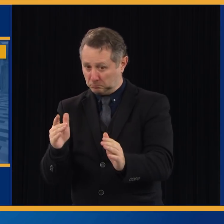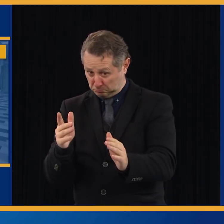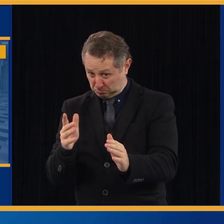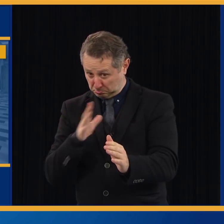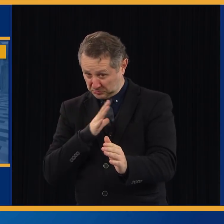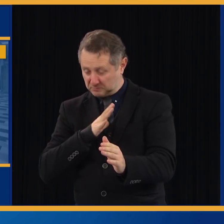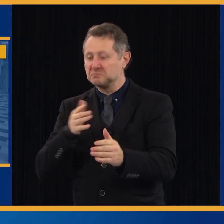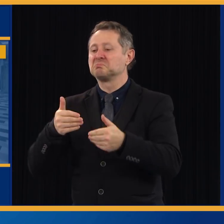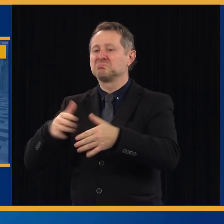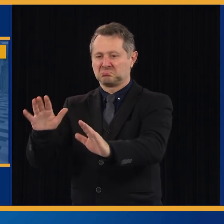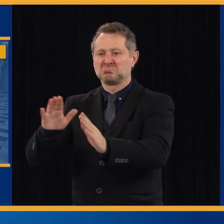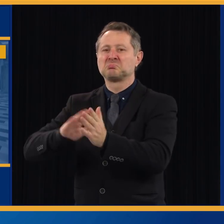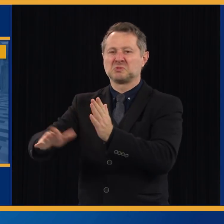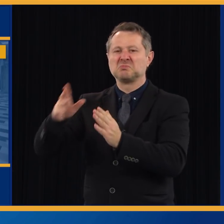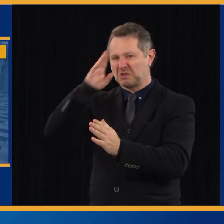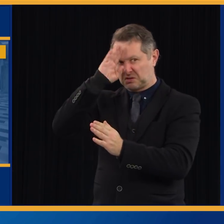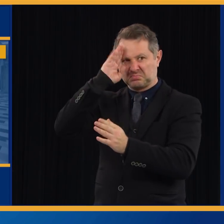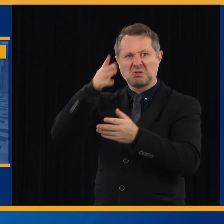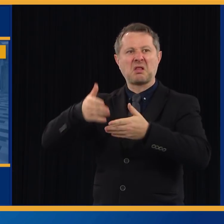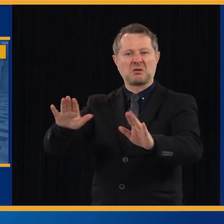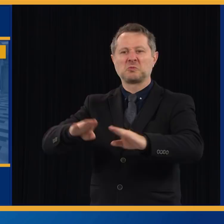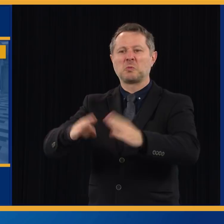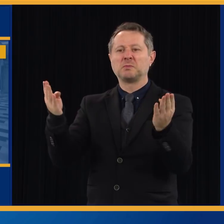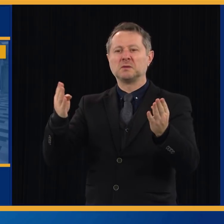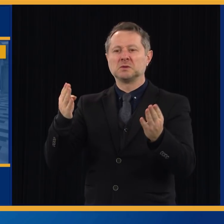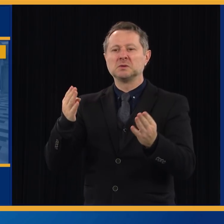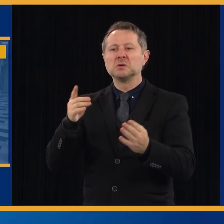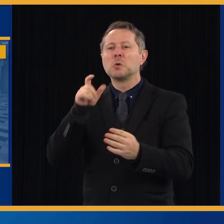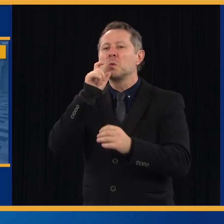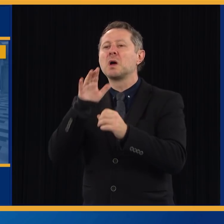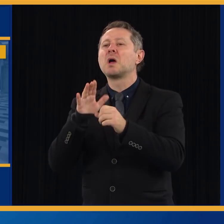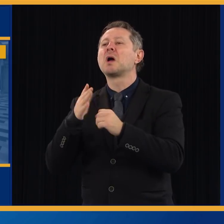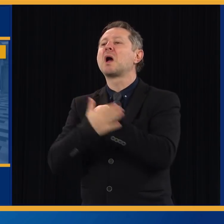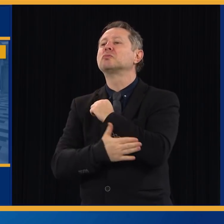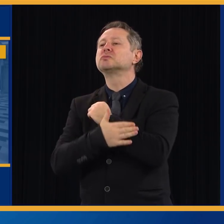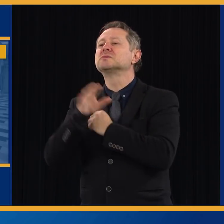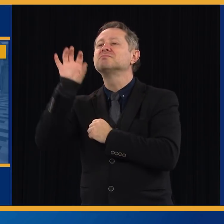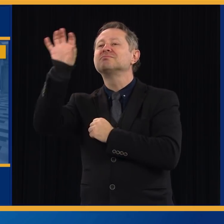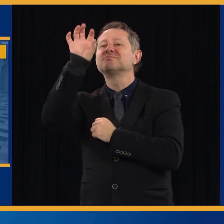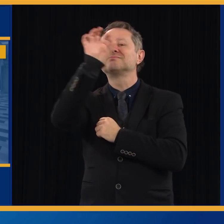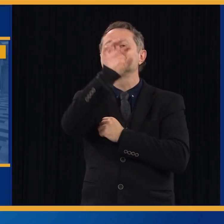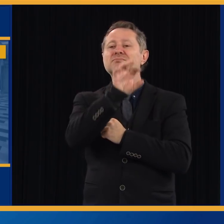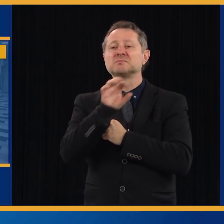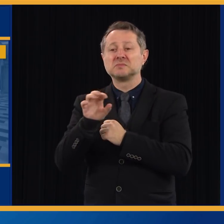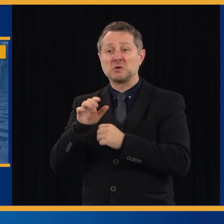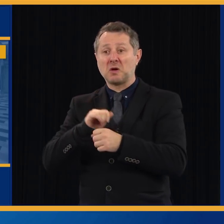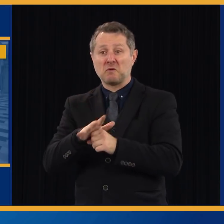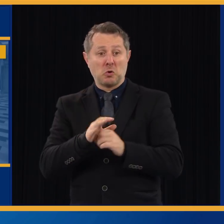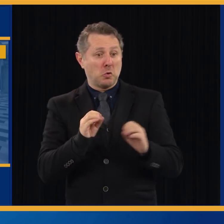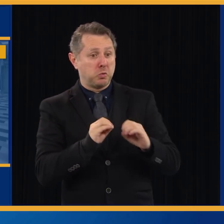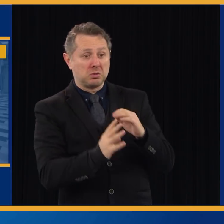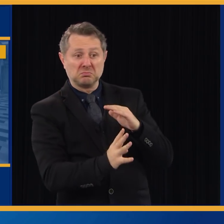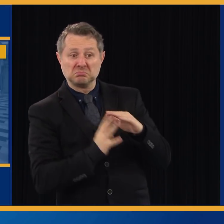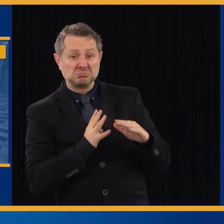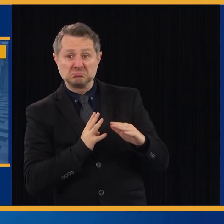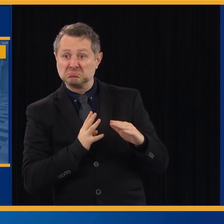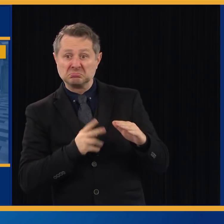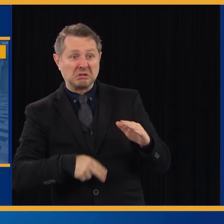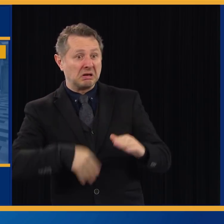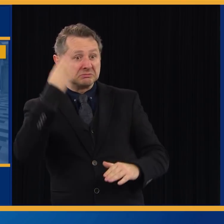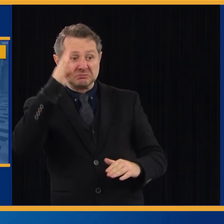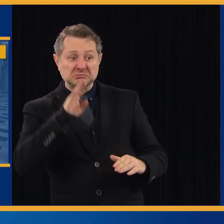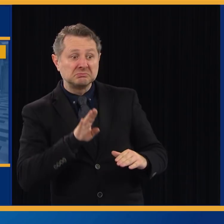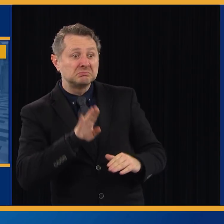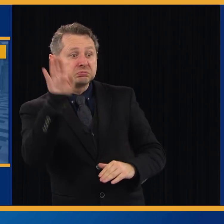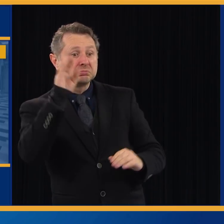those hospitals and counties in the state that do not have a COVID issue or we couldn't need